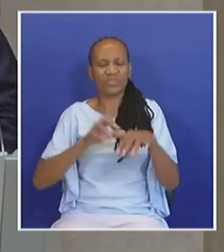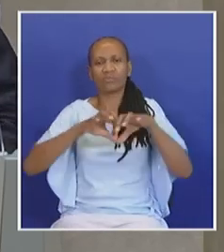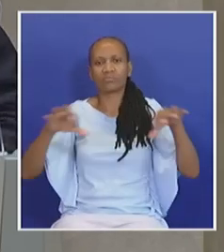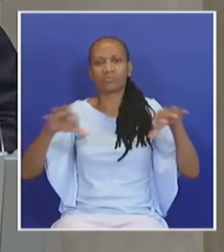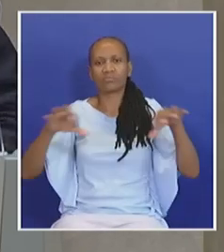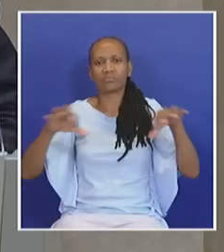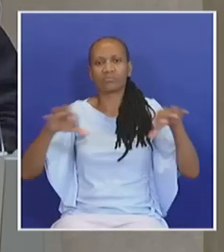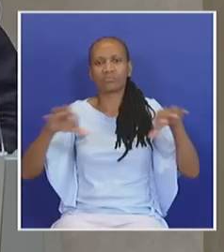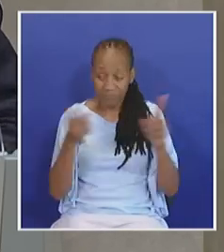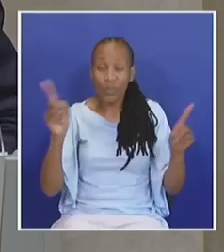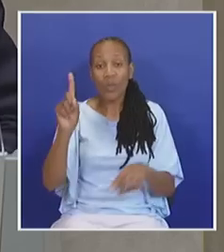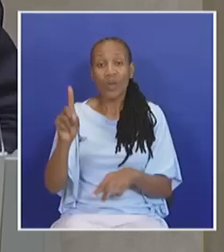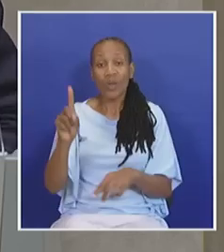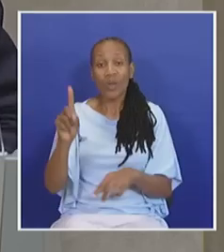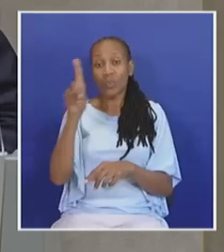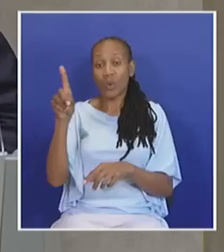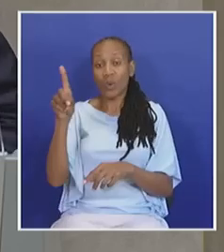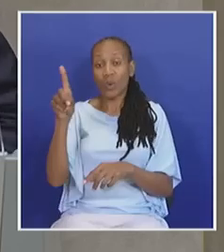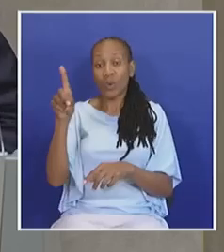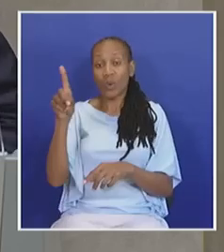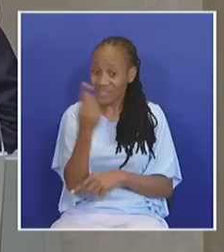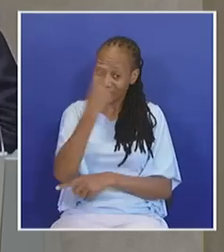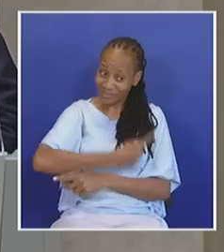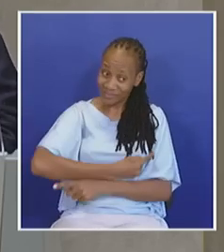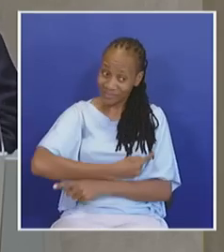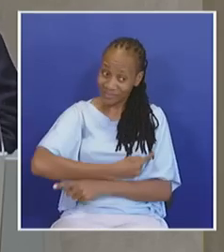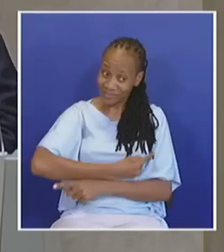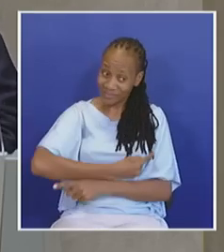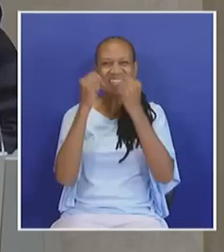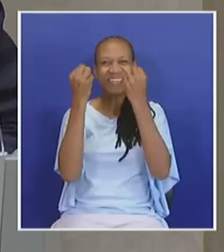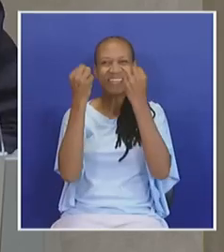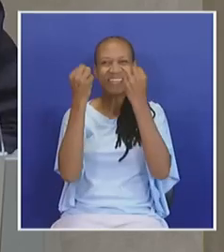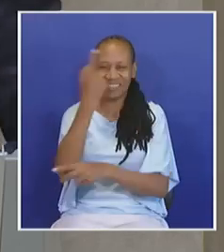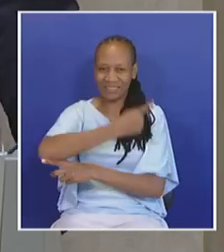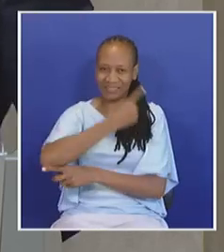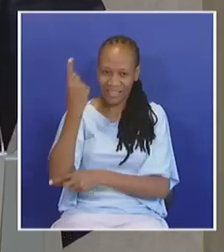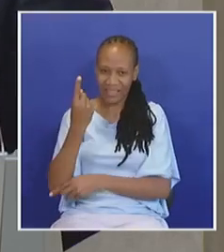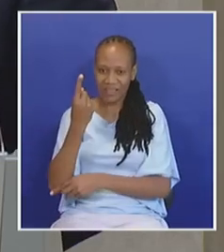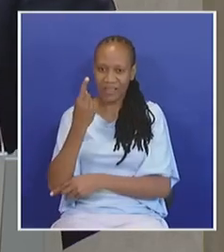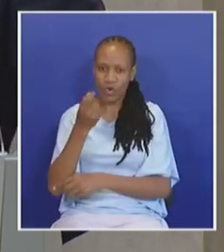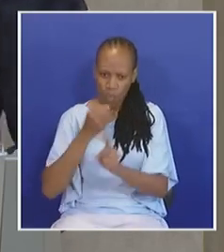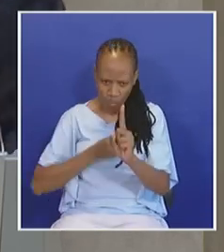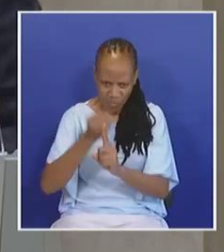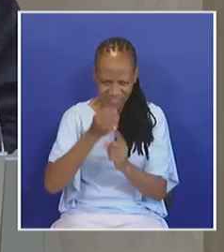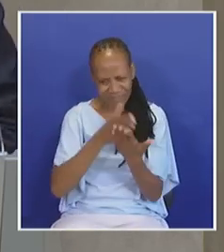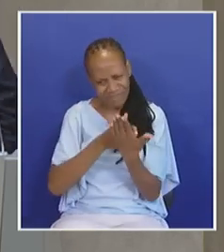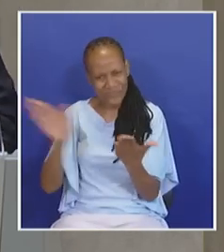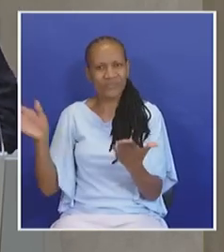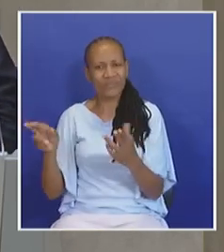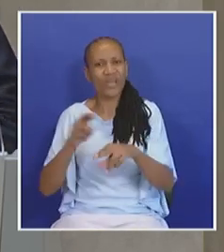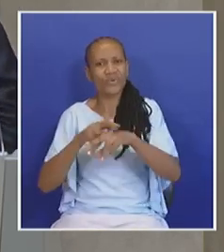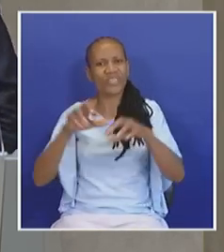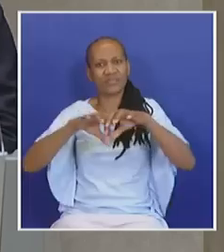is the 21st of March, as the National Day Against Racism this year. Therefore, and